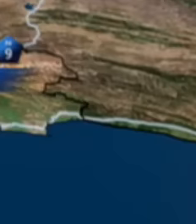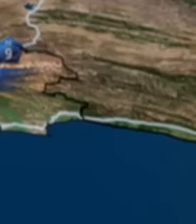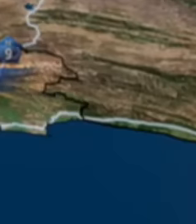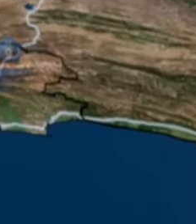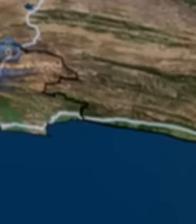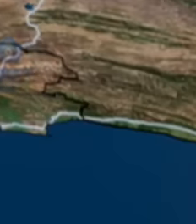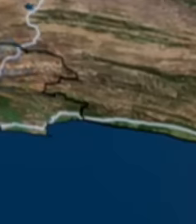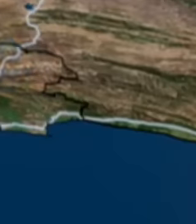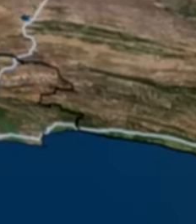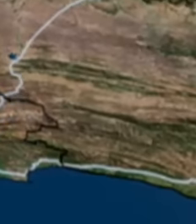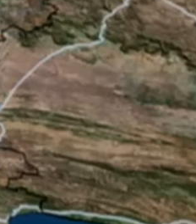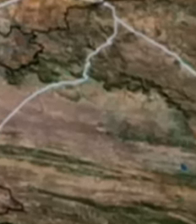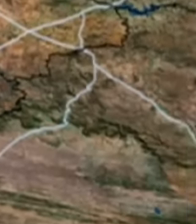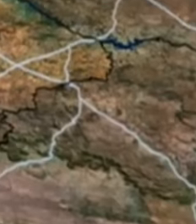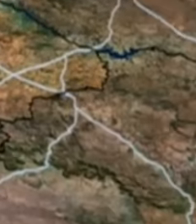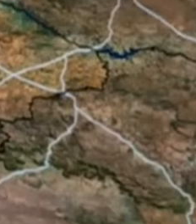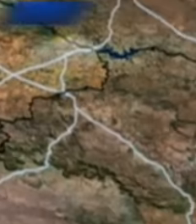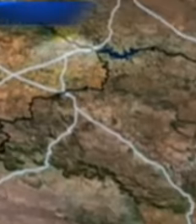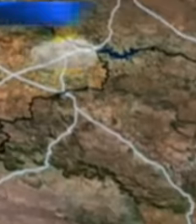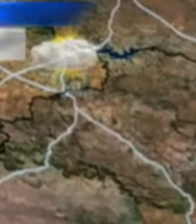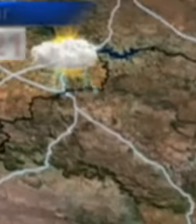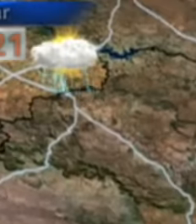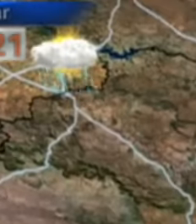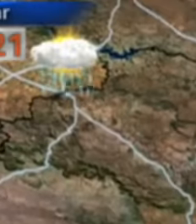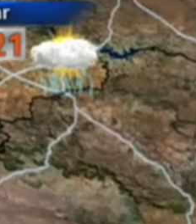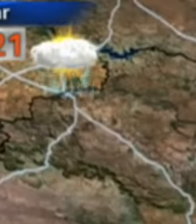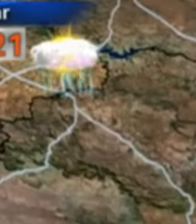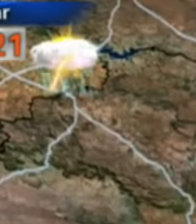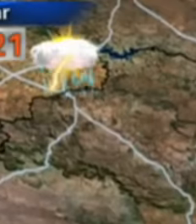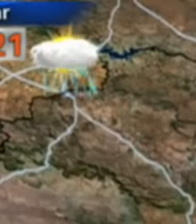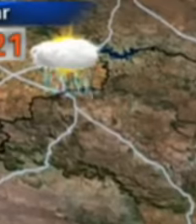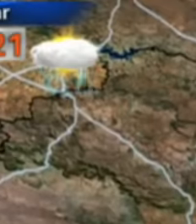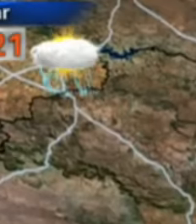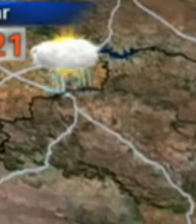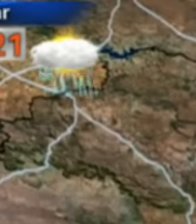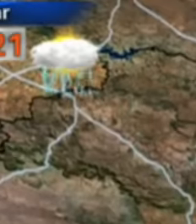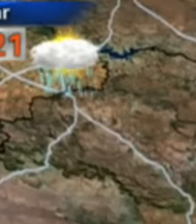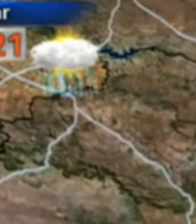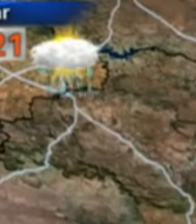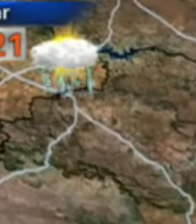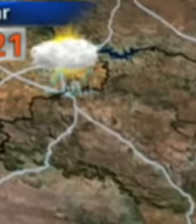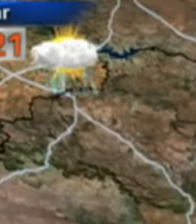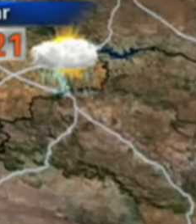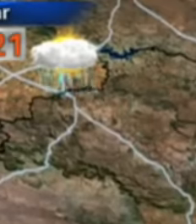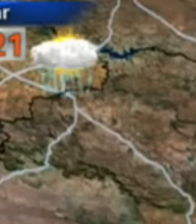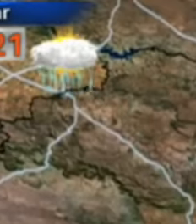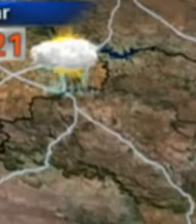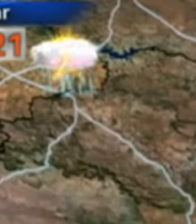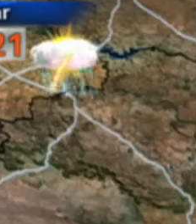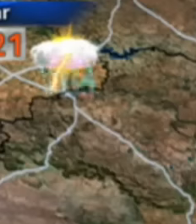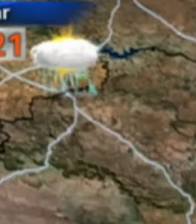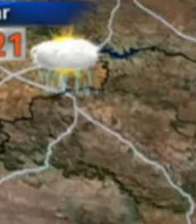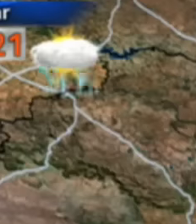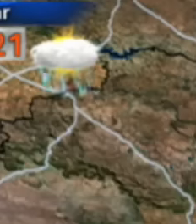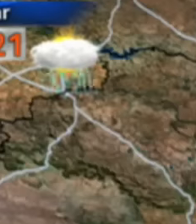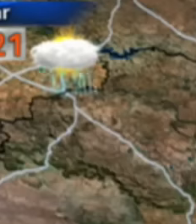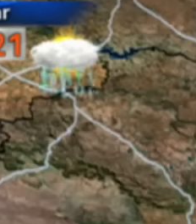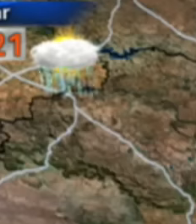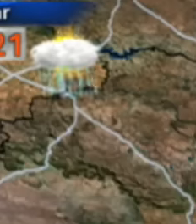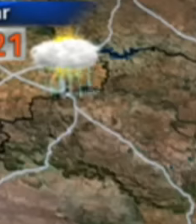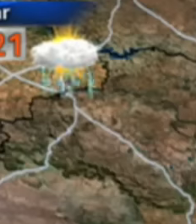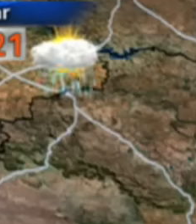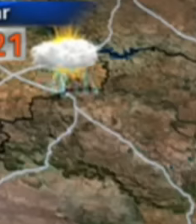tla bikeme go digata di le 22 re lebella province ya Northern Cape teng Upington mo mosong tla thutafetse ka digata di le 10